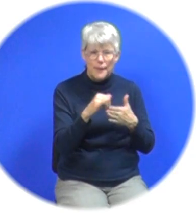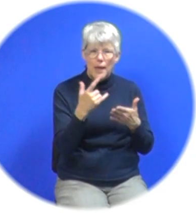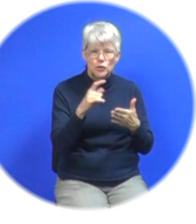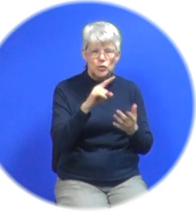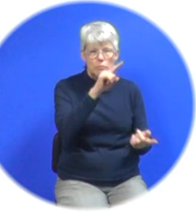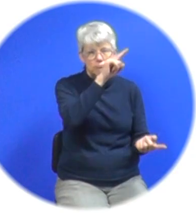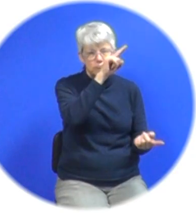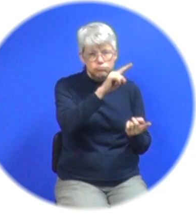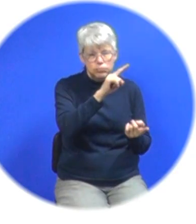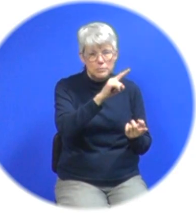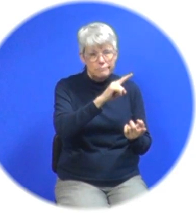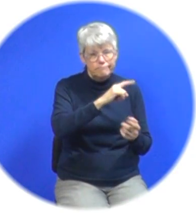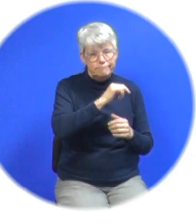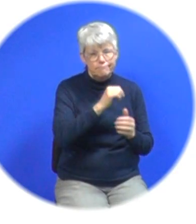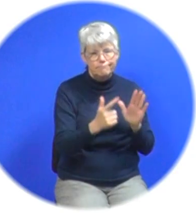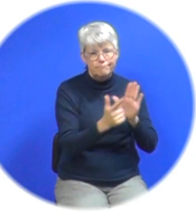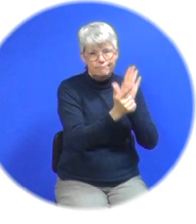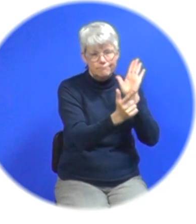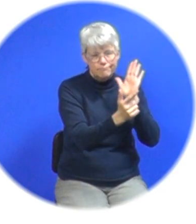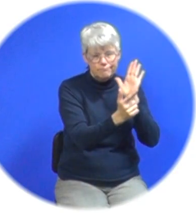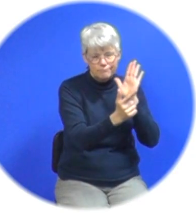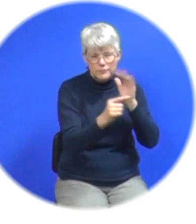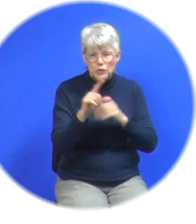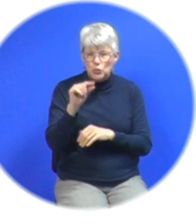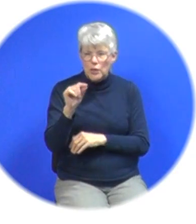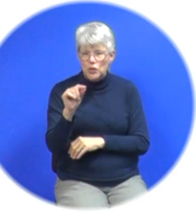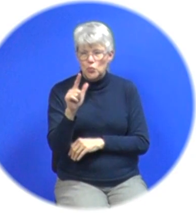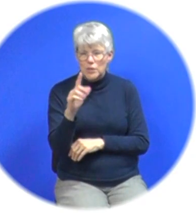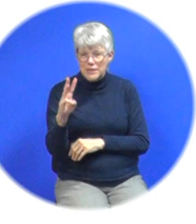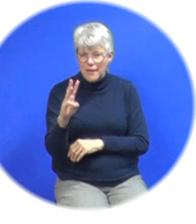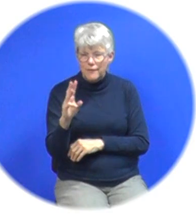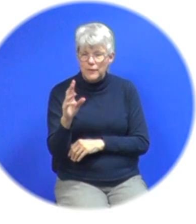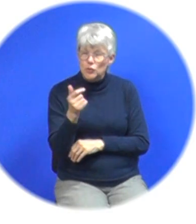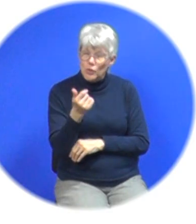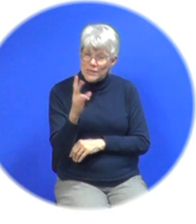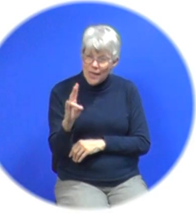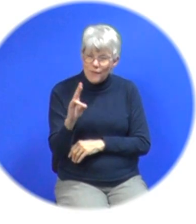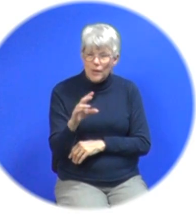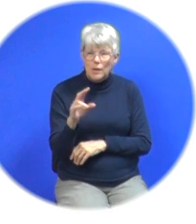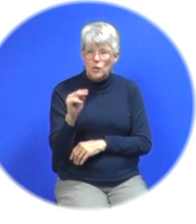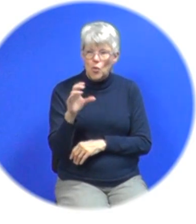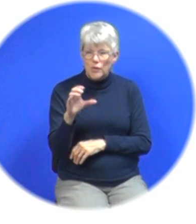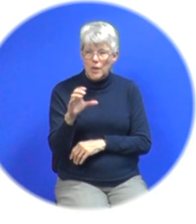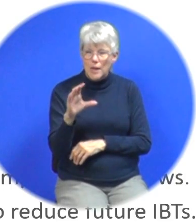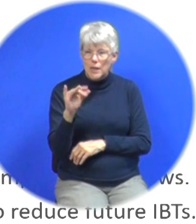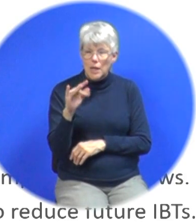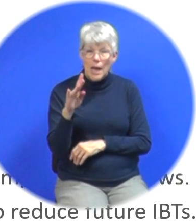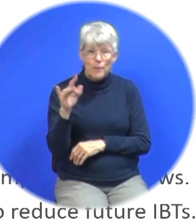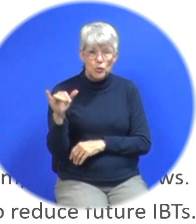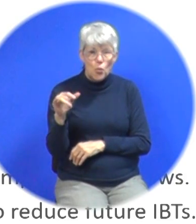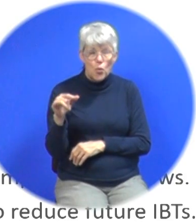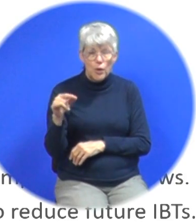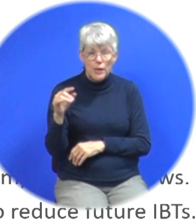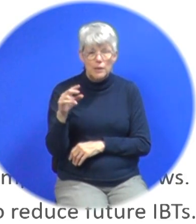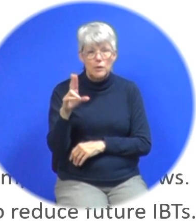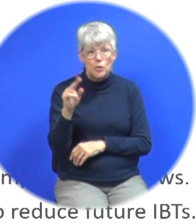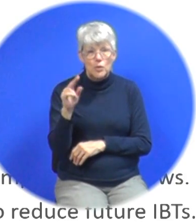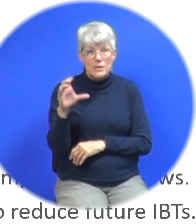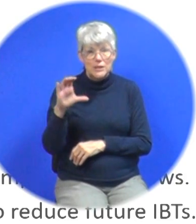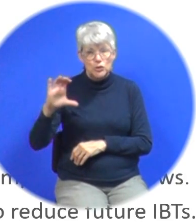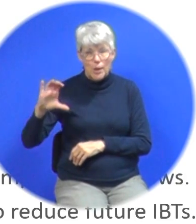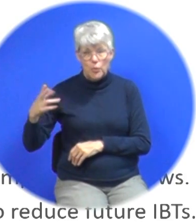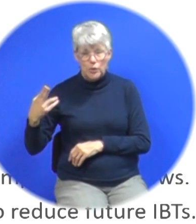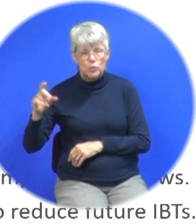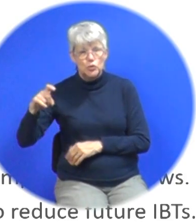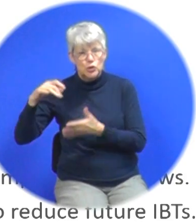March of 27. It also directed that the North Carolina Collaboratory at UNC Chapel Hill to study the issue, and they're supposed to study